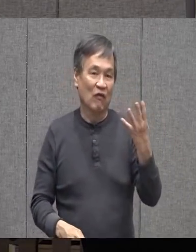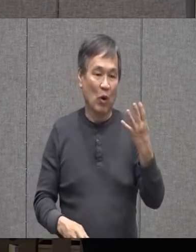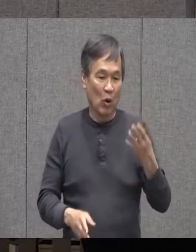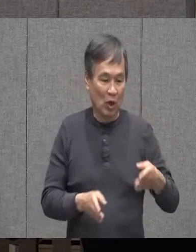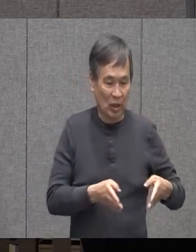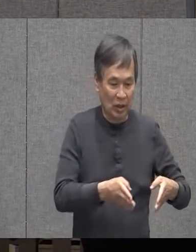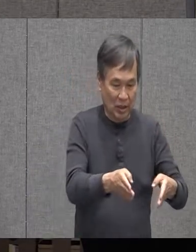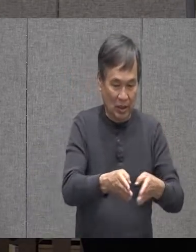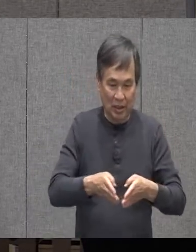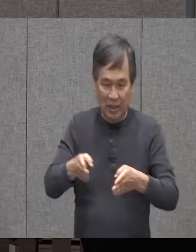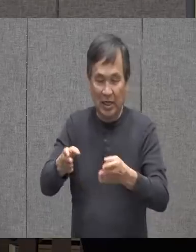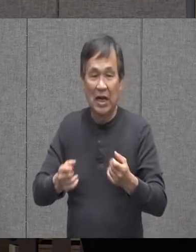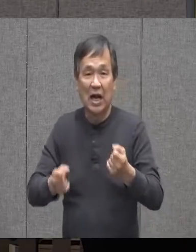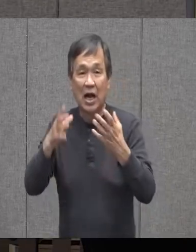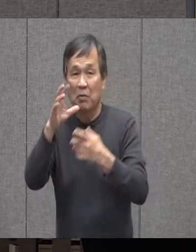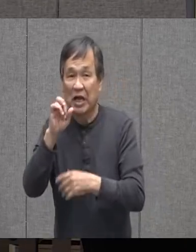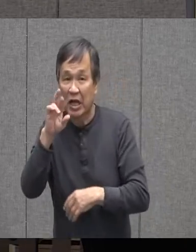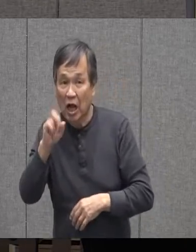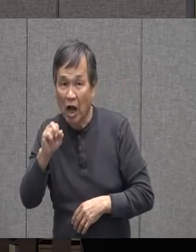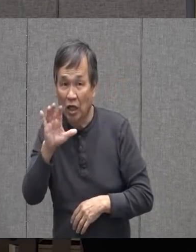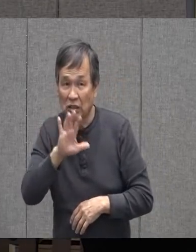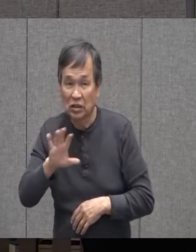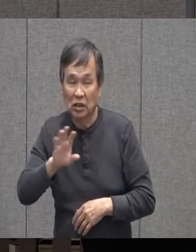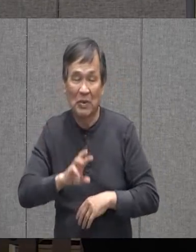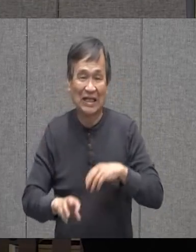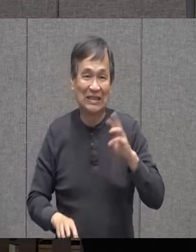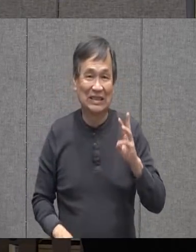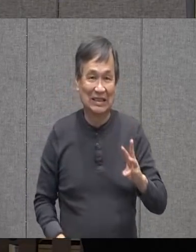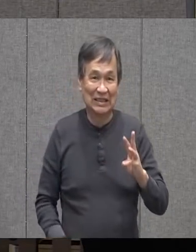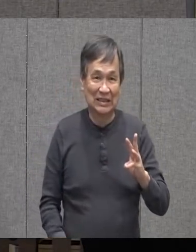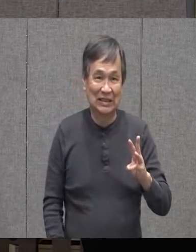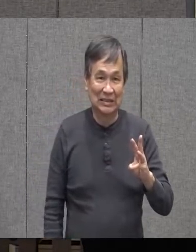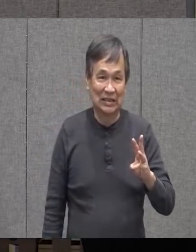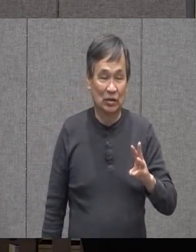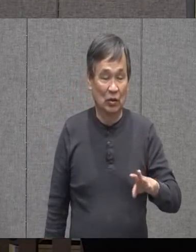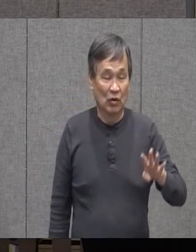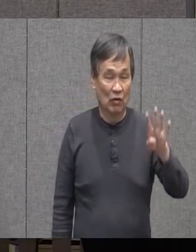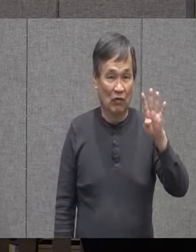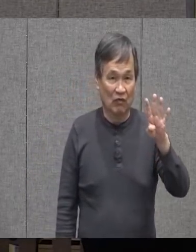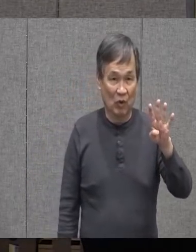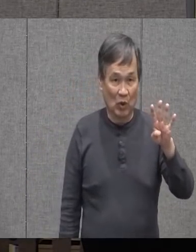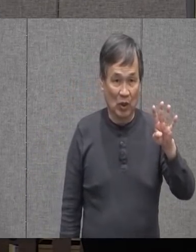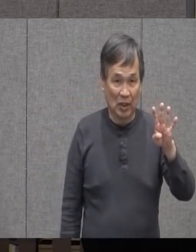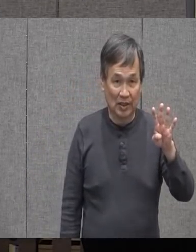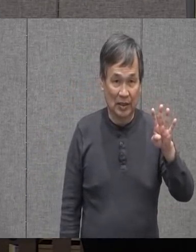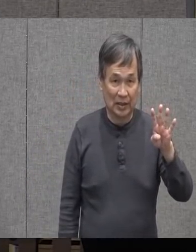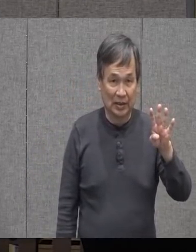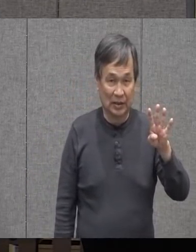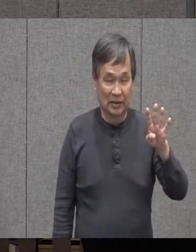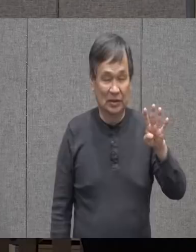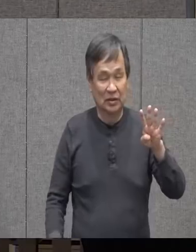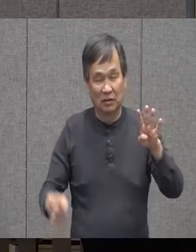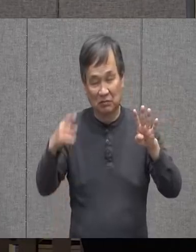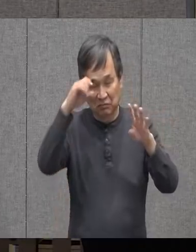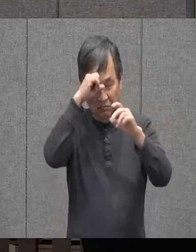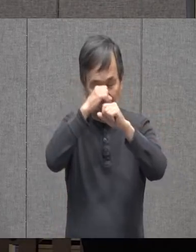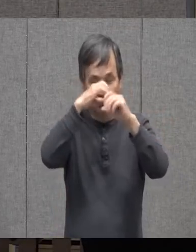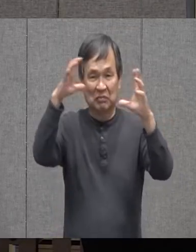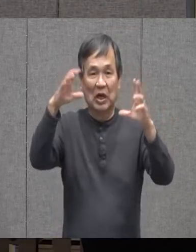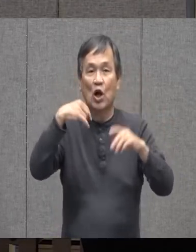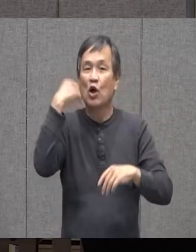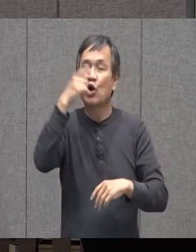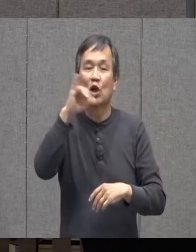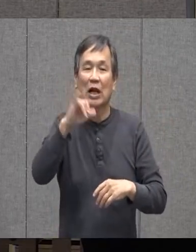in each lane. And then he pictured, right? Pictured those in an array.